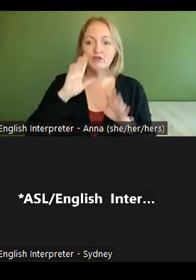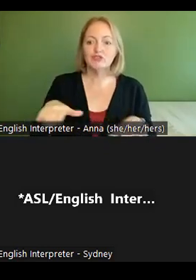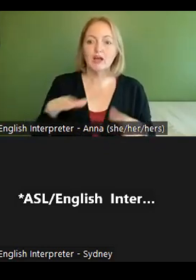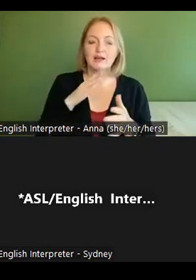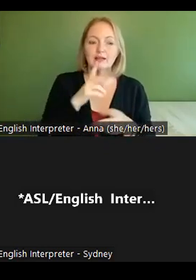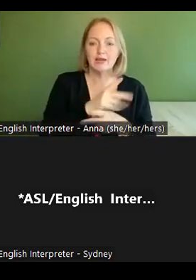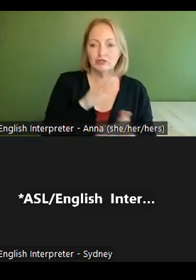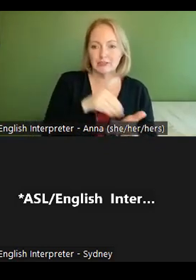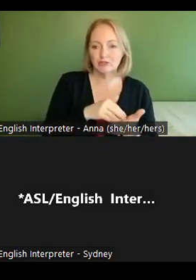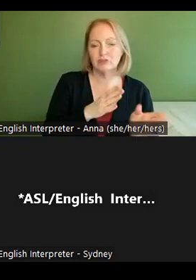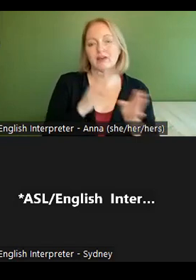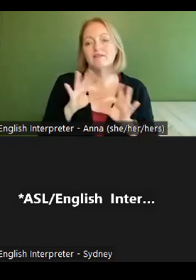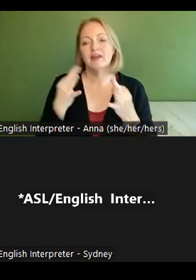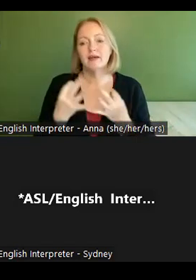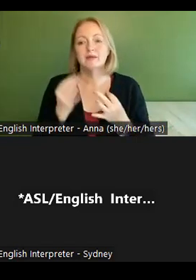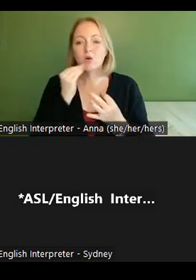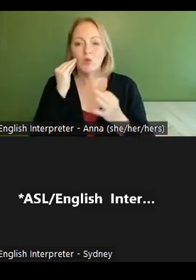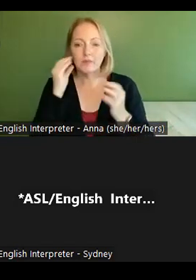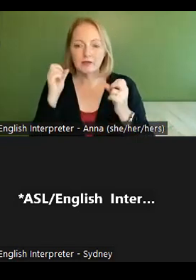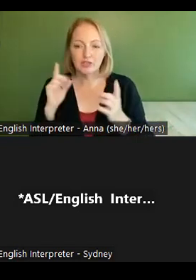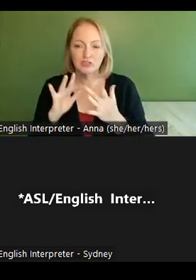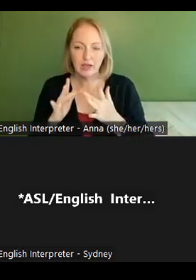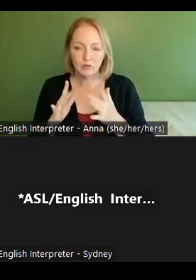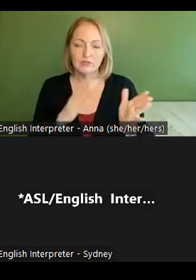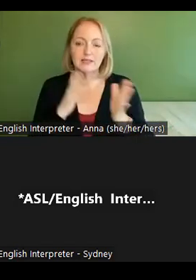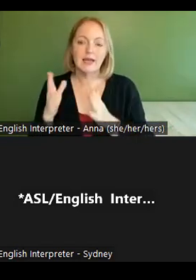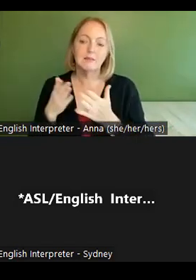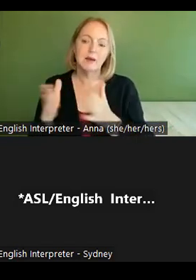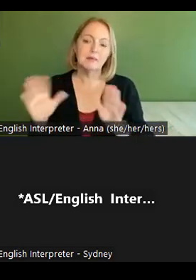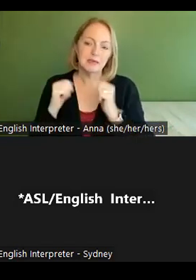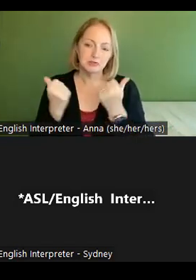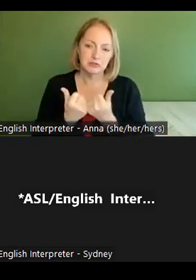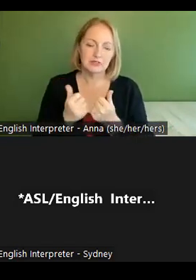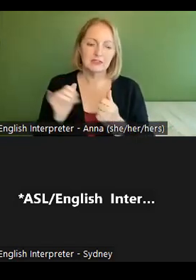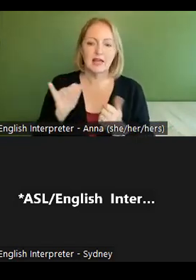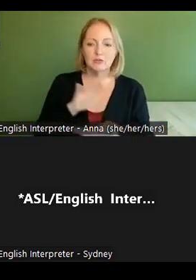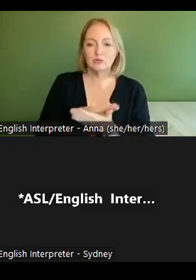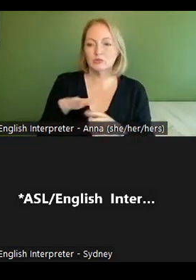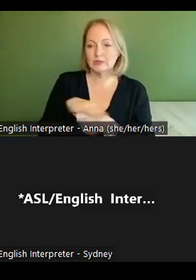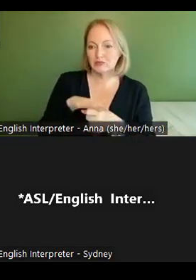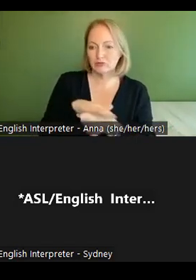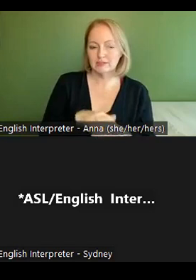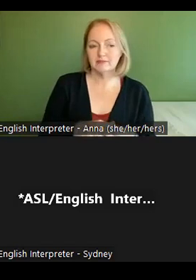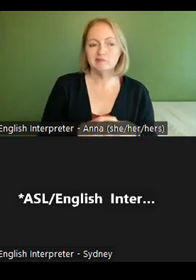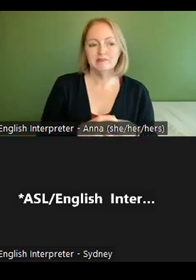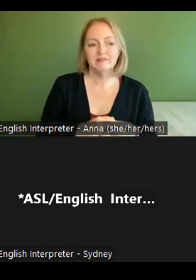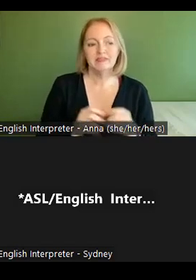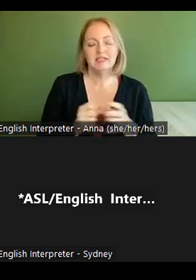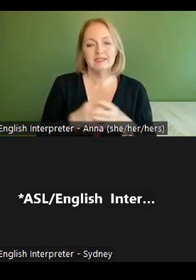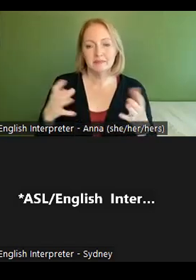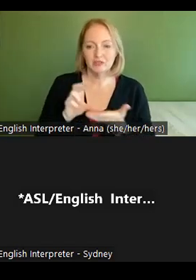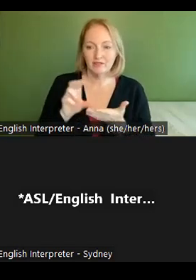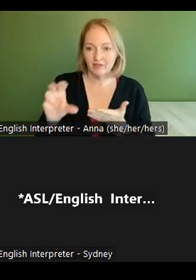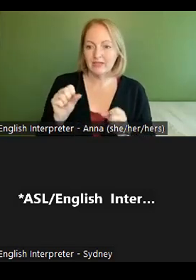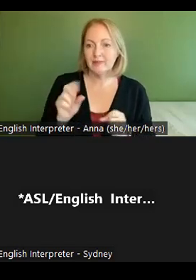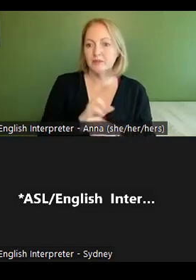centers, family child care home education networks, and public agencies such as school districts. The expansion funding could be